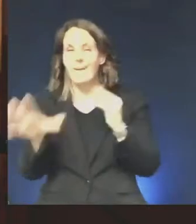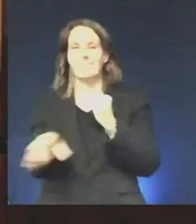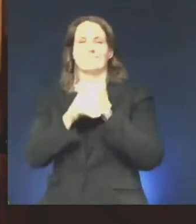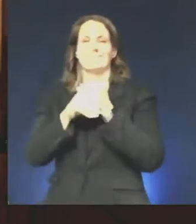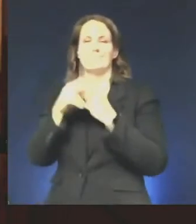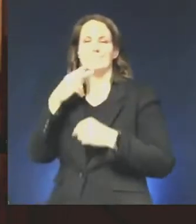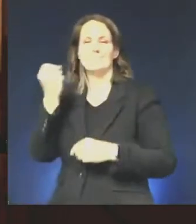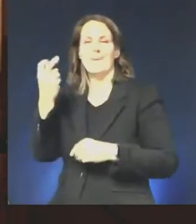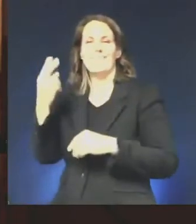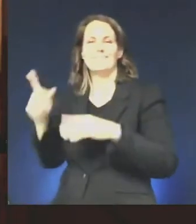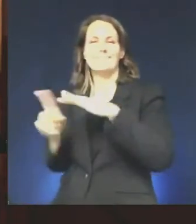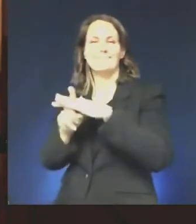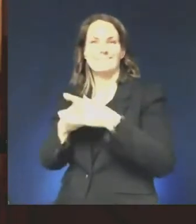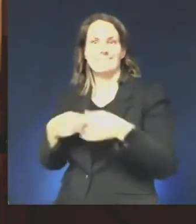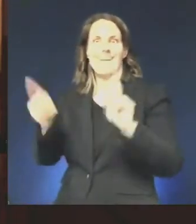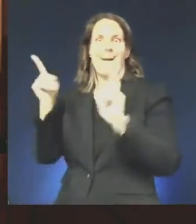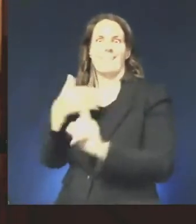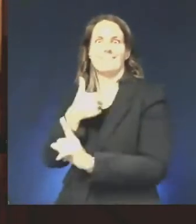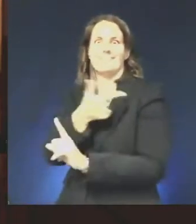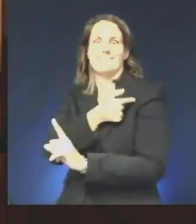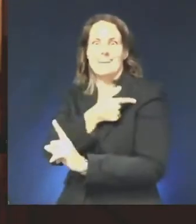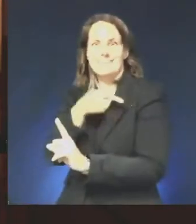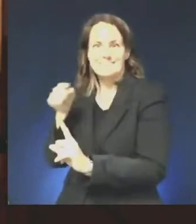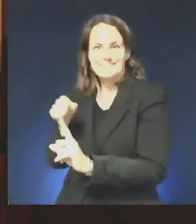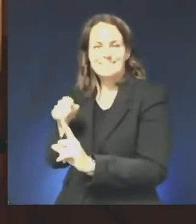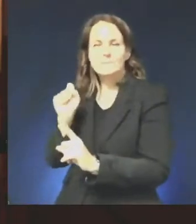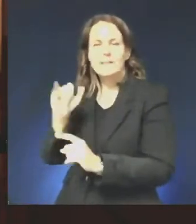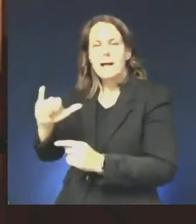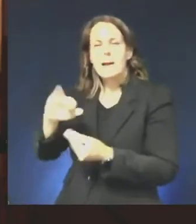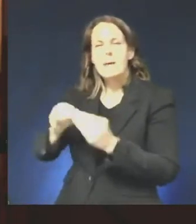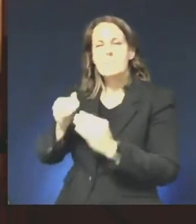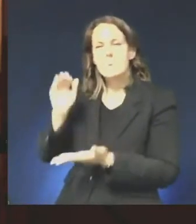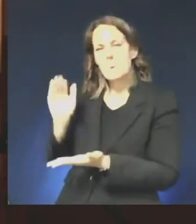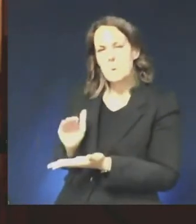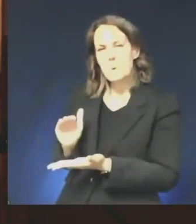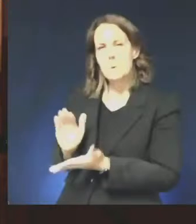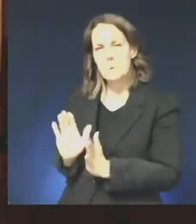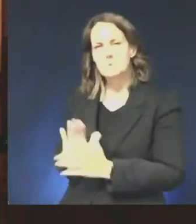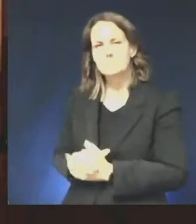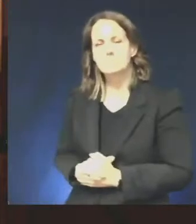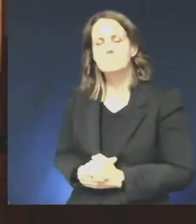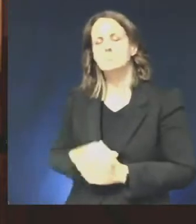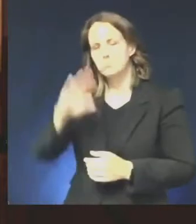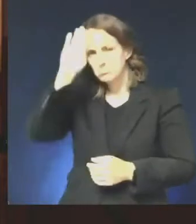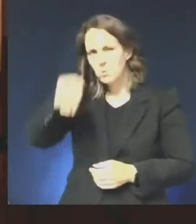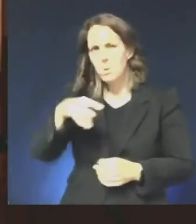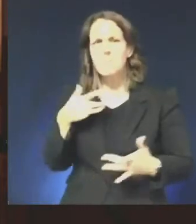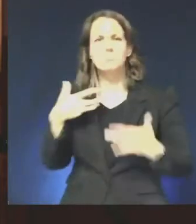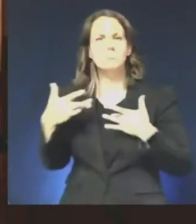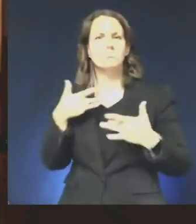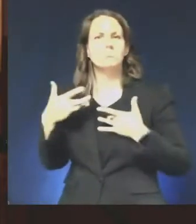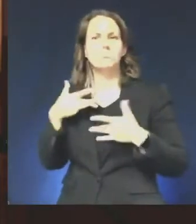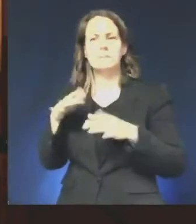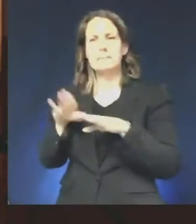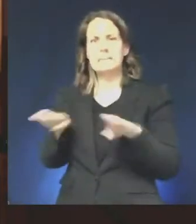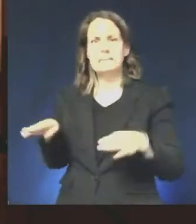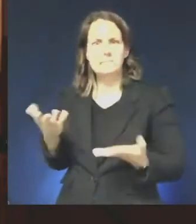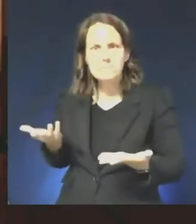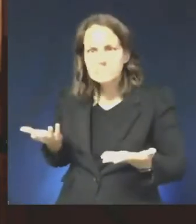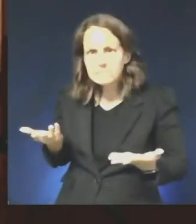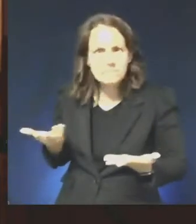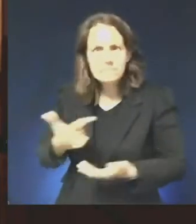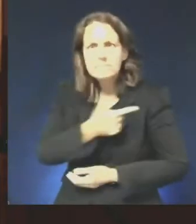further worries about their children. The other thing that I hear quite frequently about teenage girls